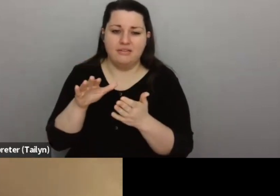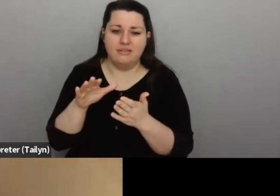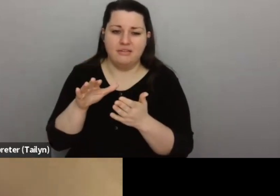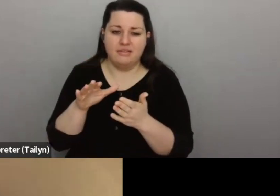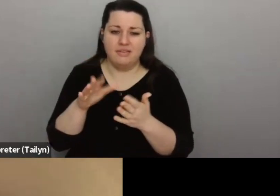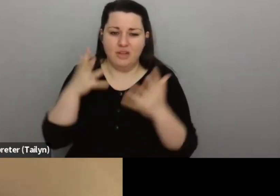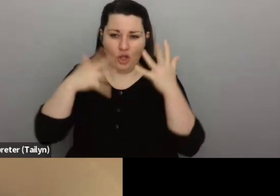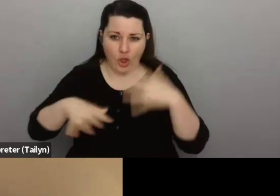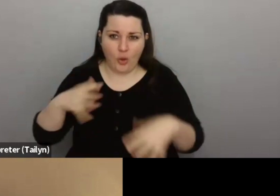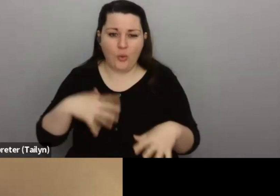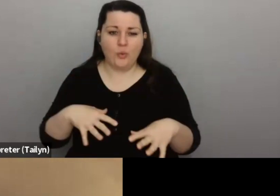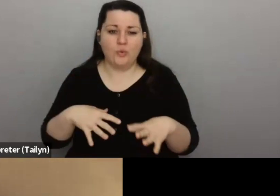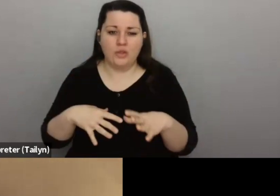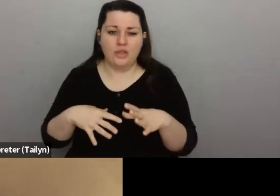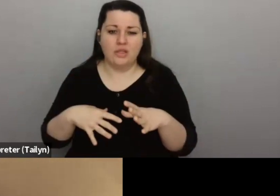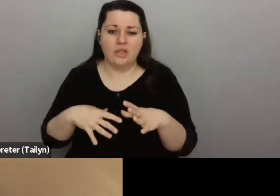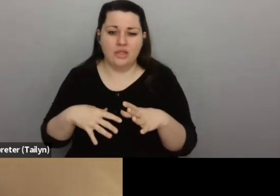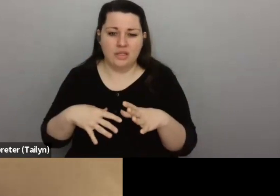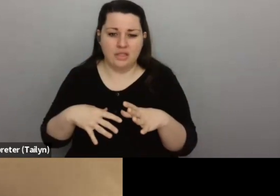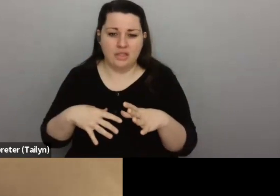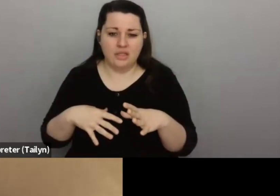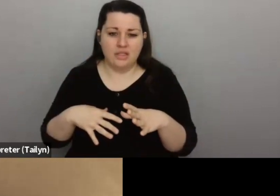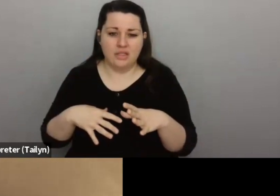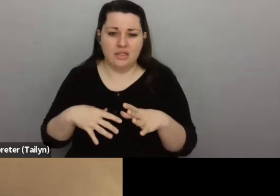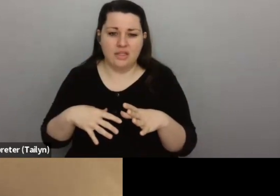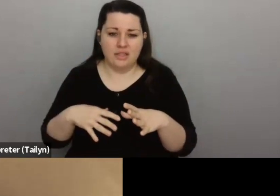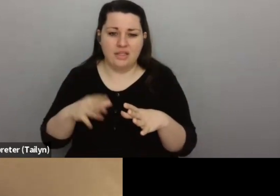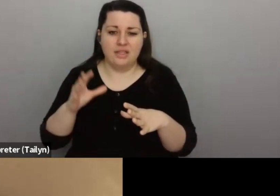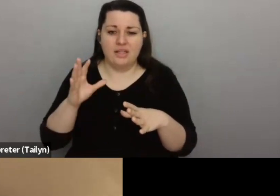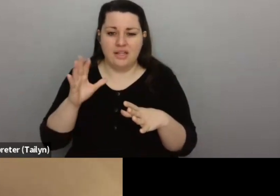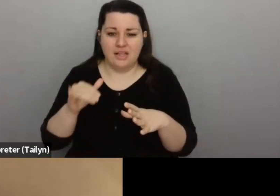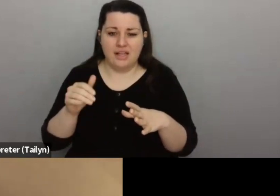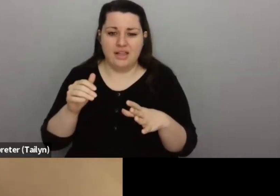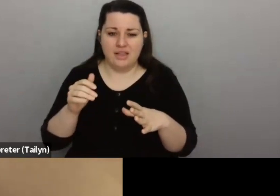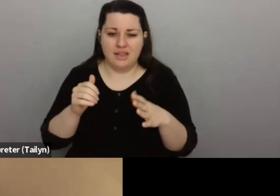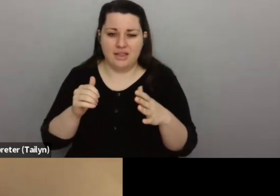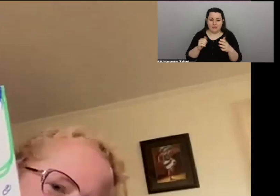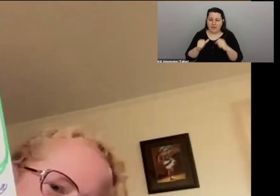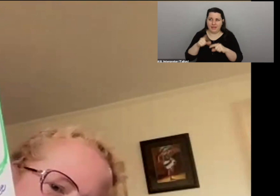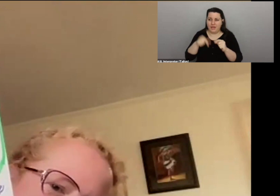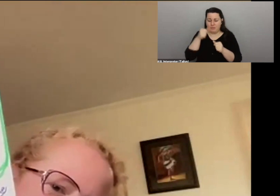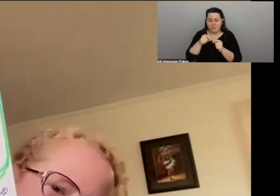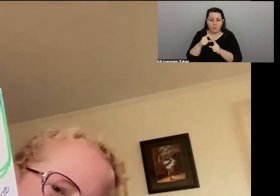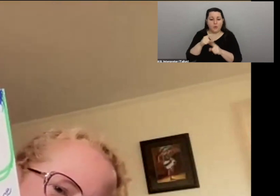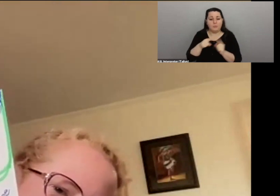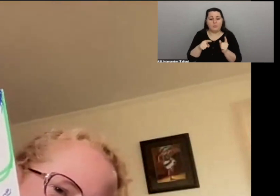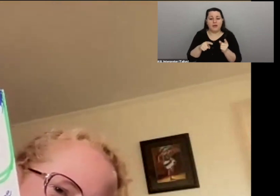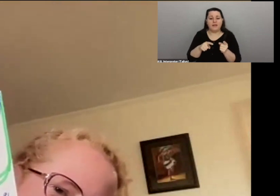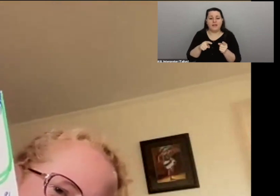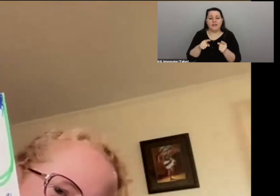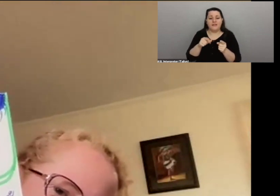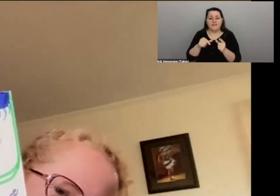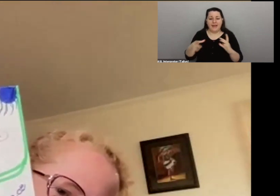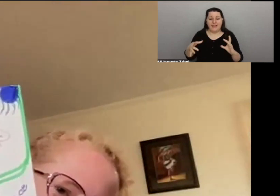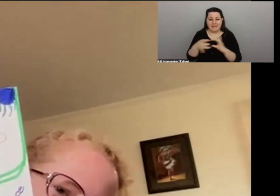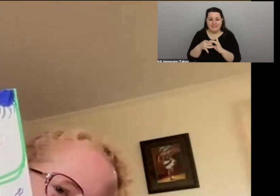the clothes. This is in the play was now I can't remember the word, but this connects. And so